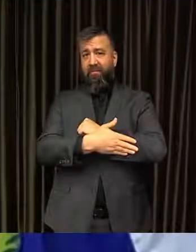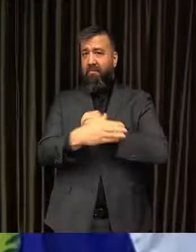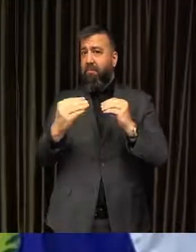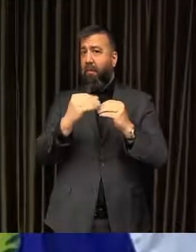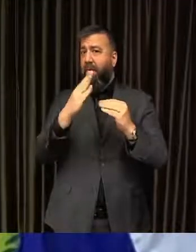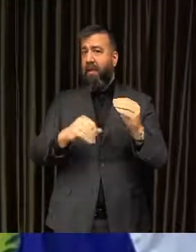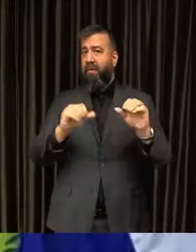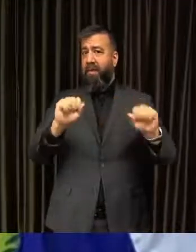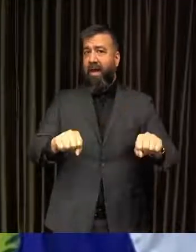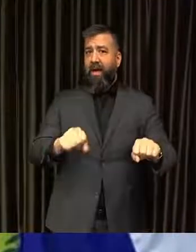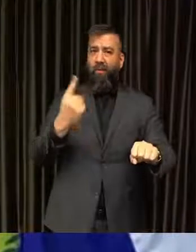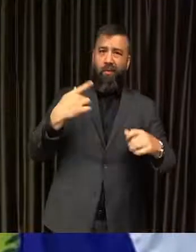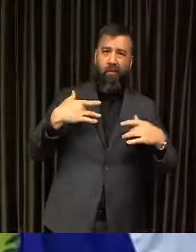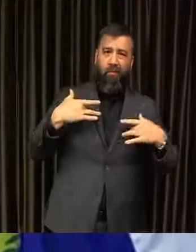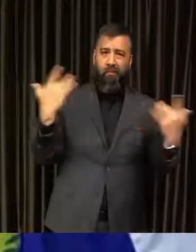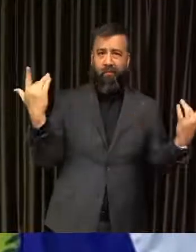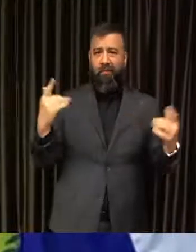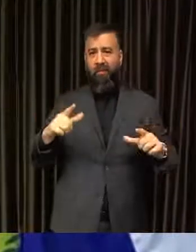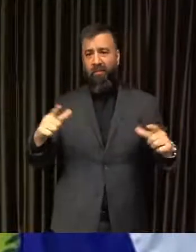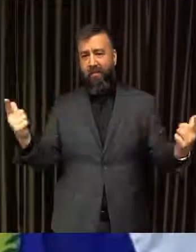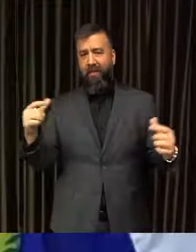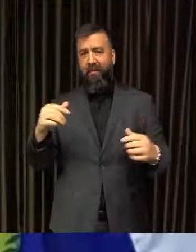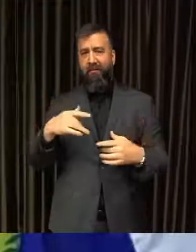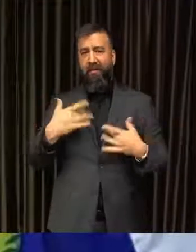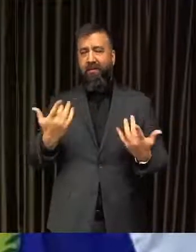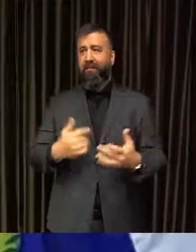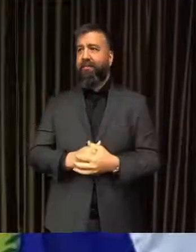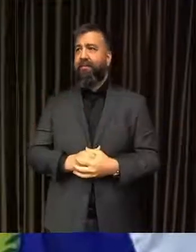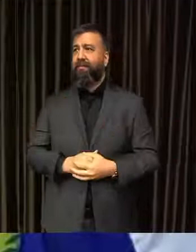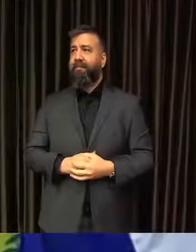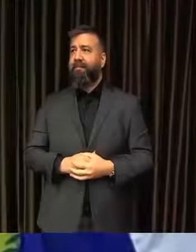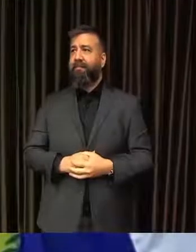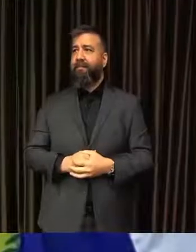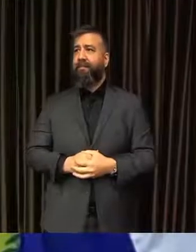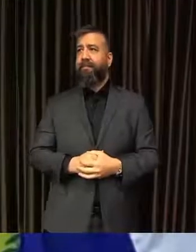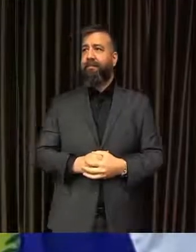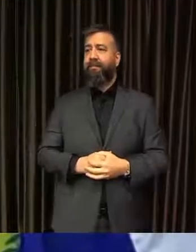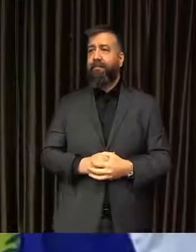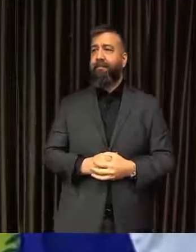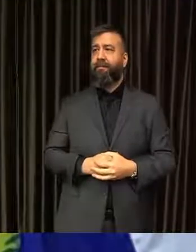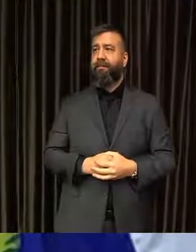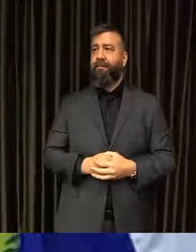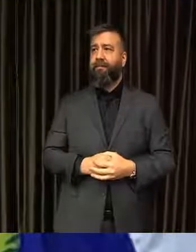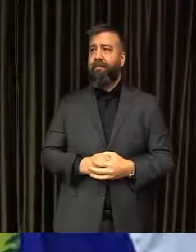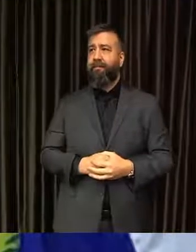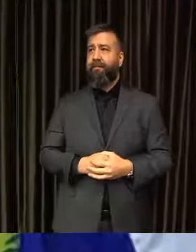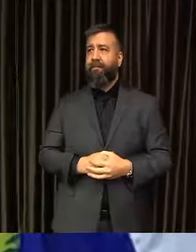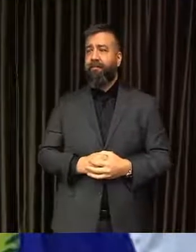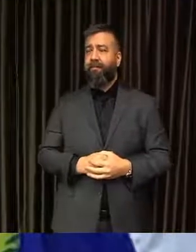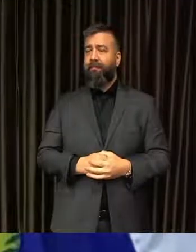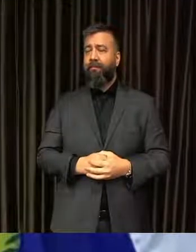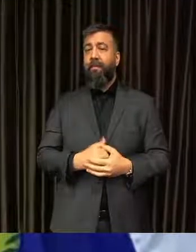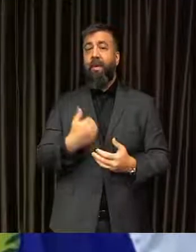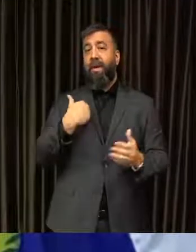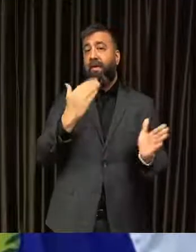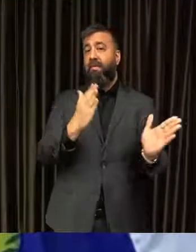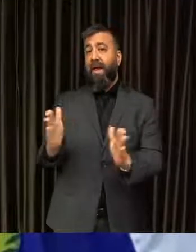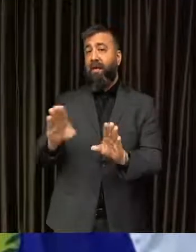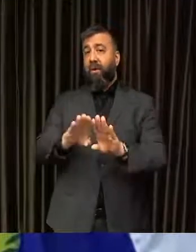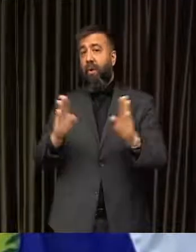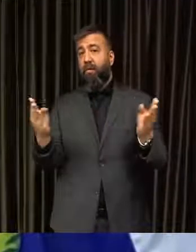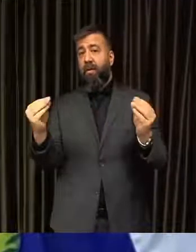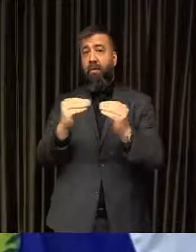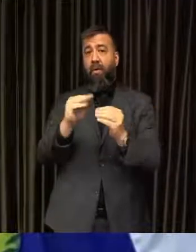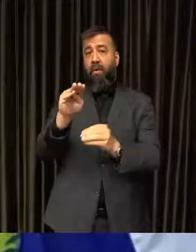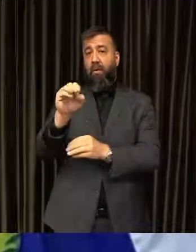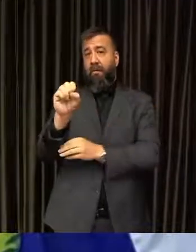event on a weekend. And this is a related question, but are there plans to open more mass vaccination sites, not just in North